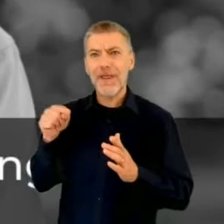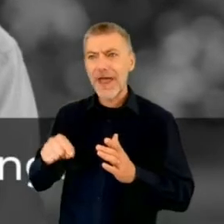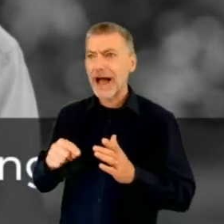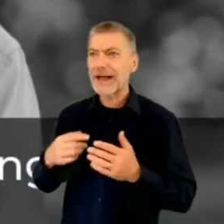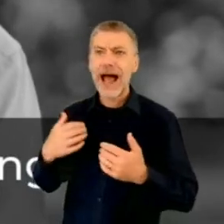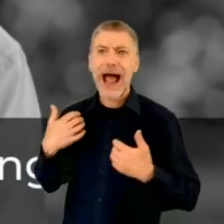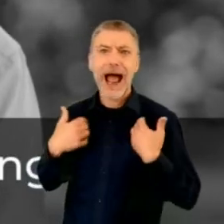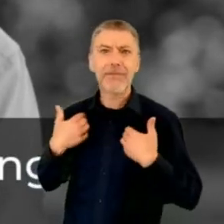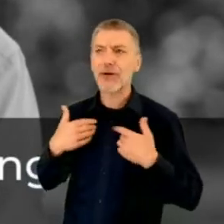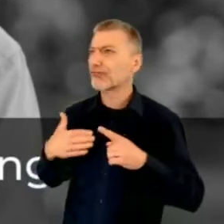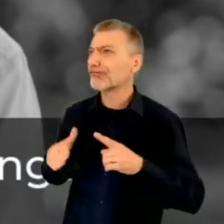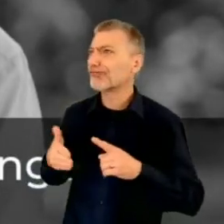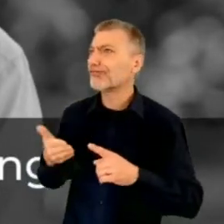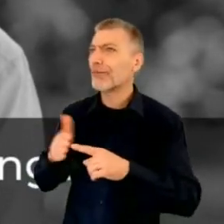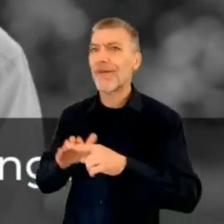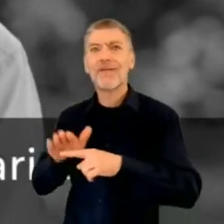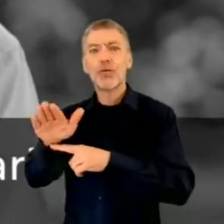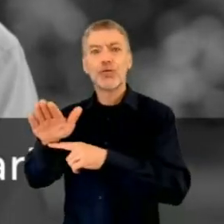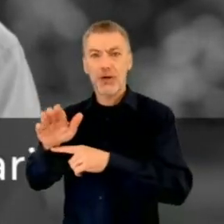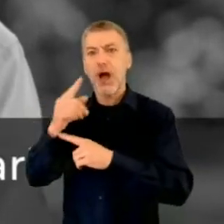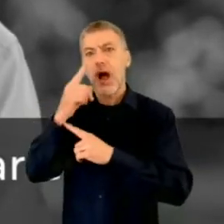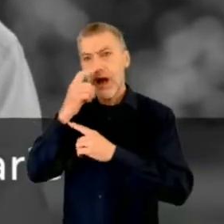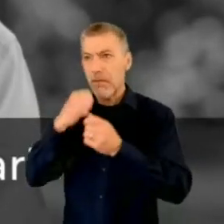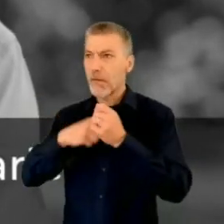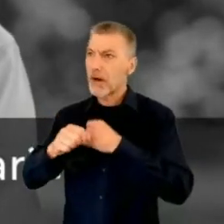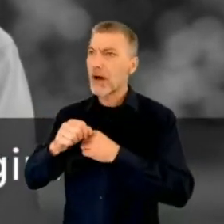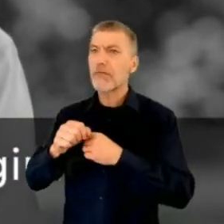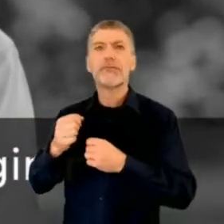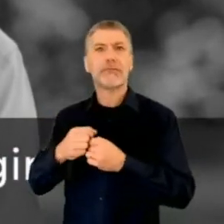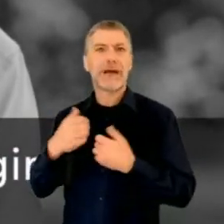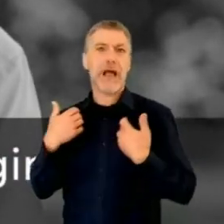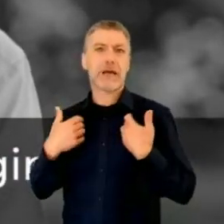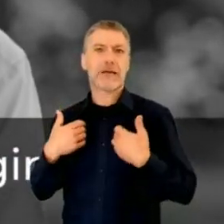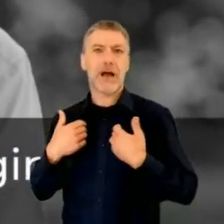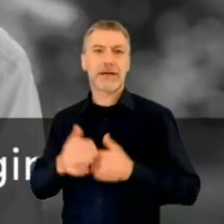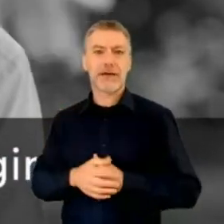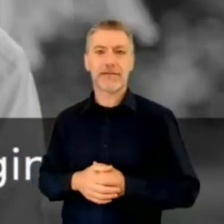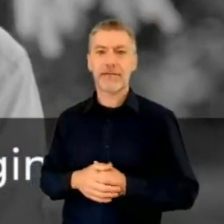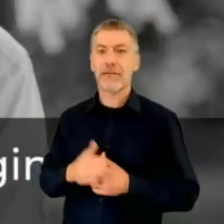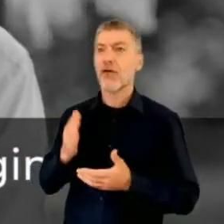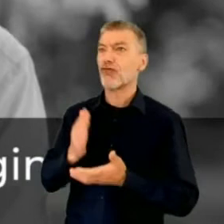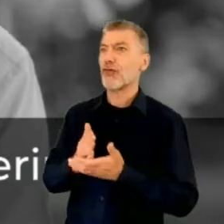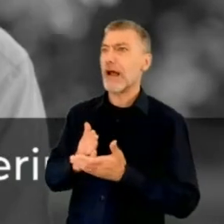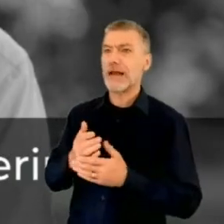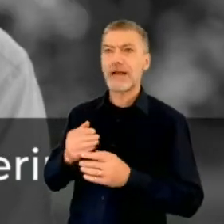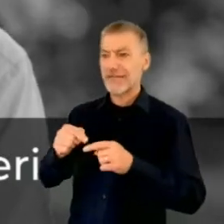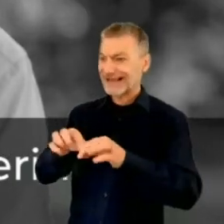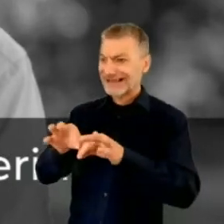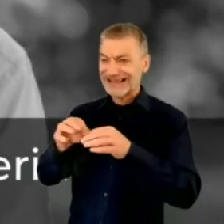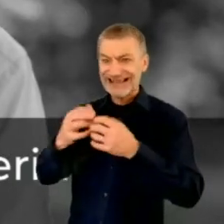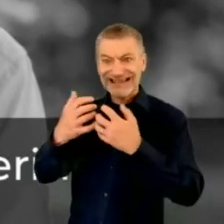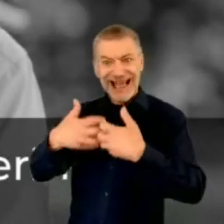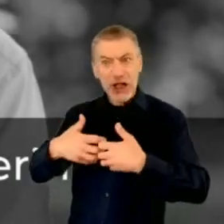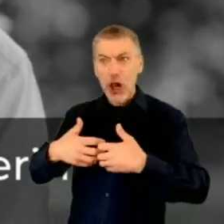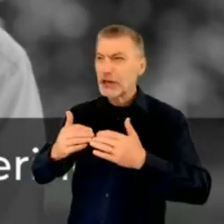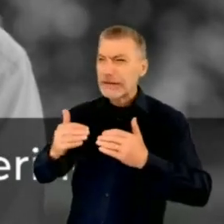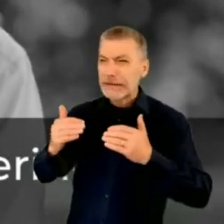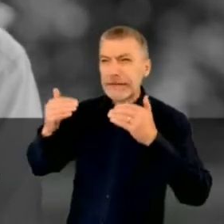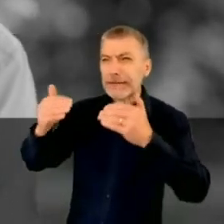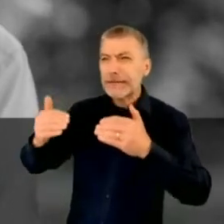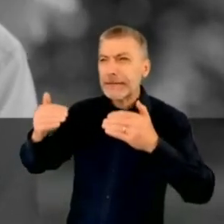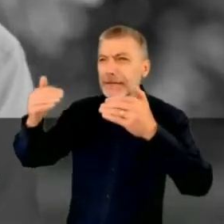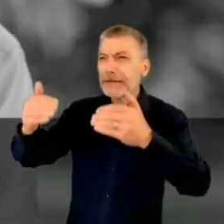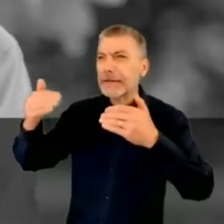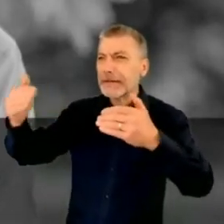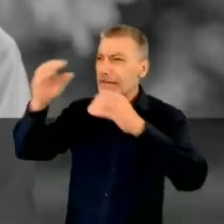personally, that's a very exciting challenge. We're pushing the boundaries of technology, and we're imagining whole new systems for powering